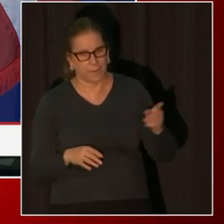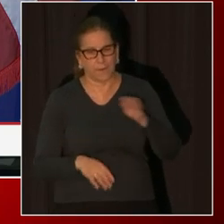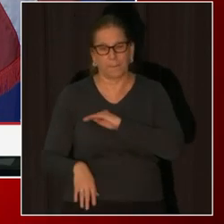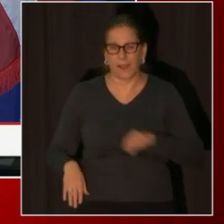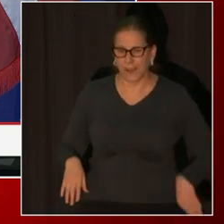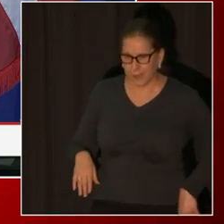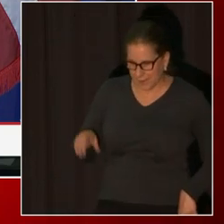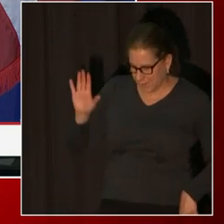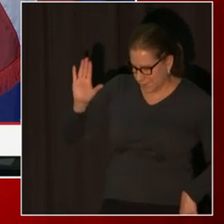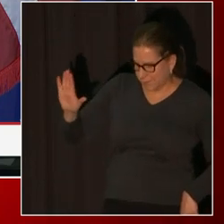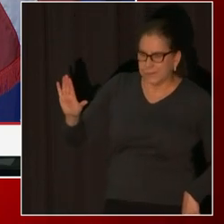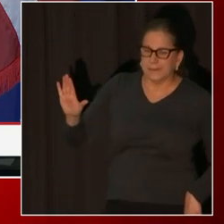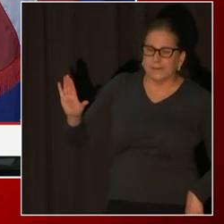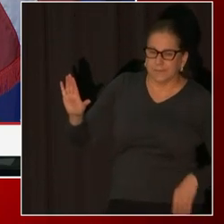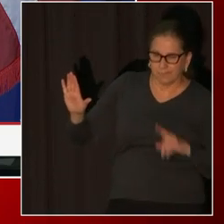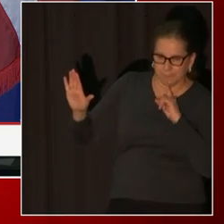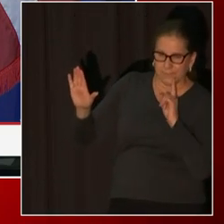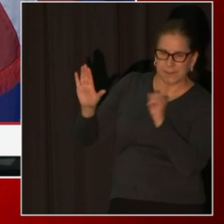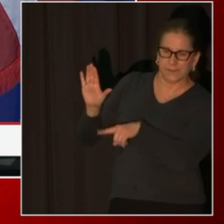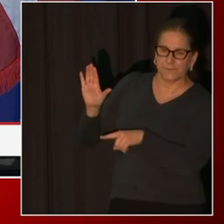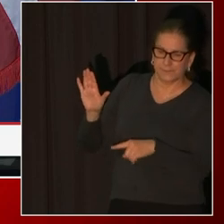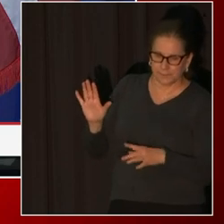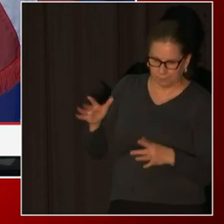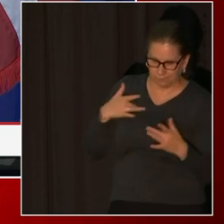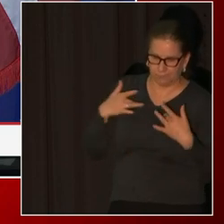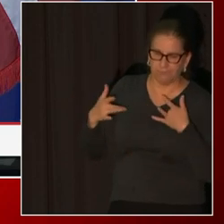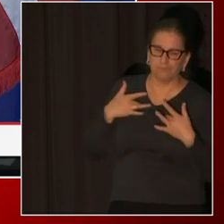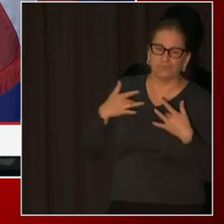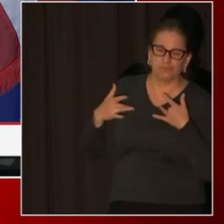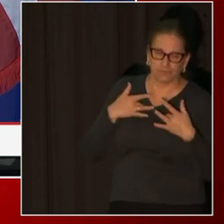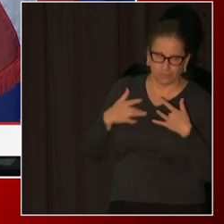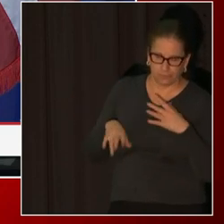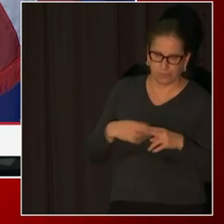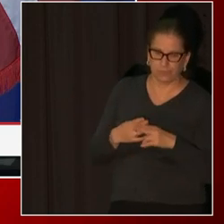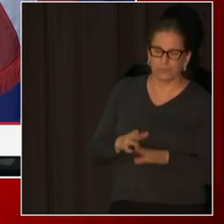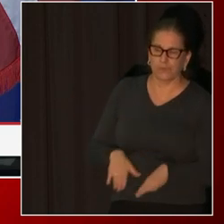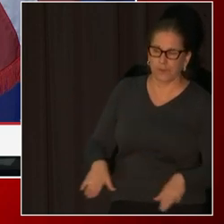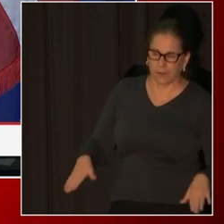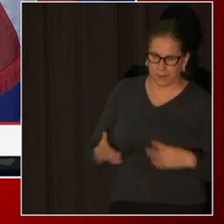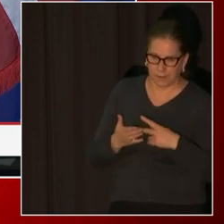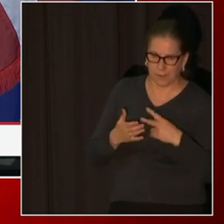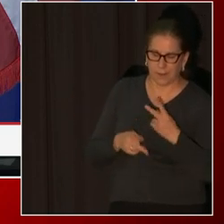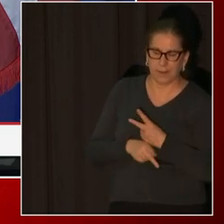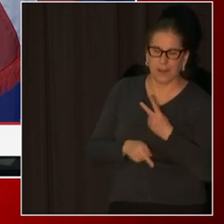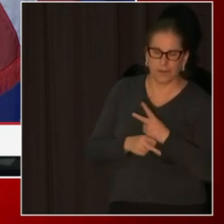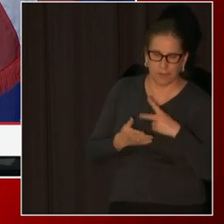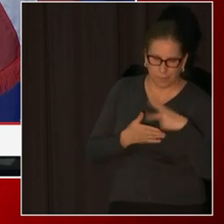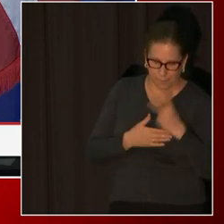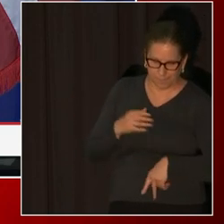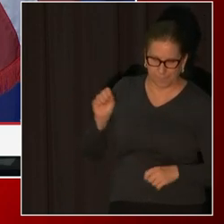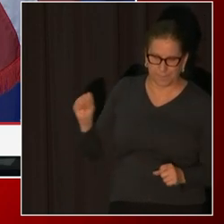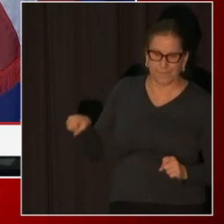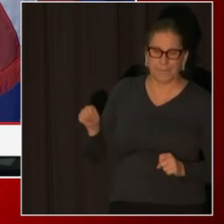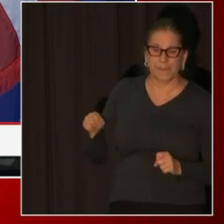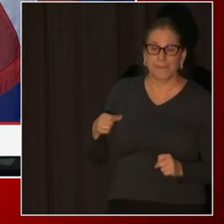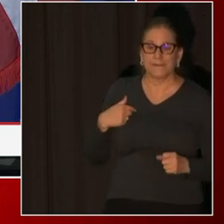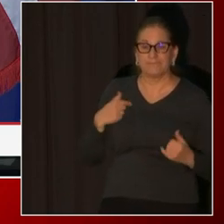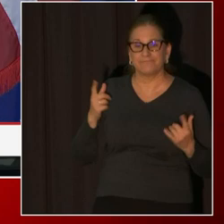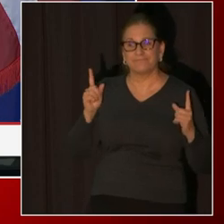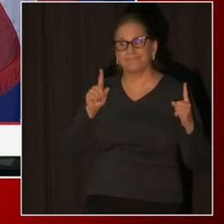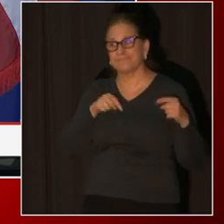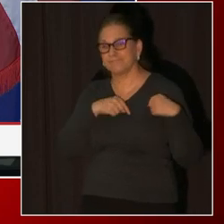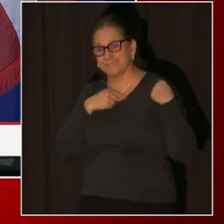are concerned about childcare. We have, throughout this pandemic